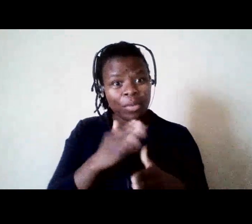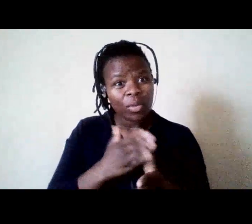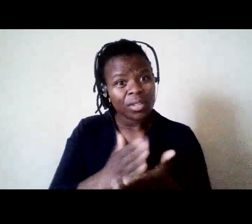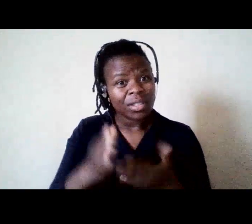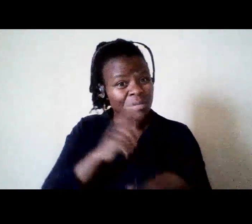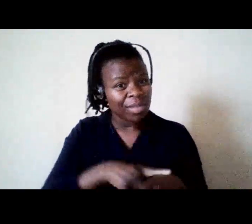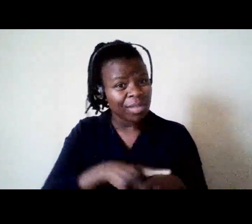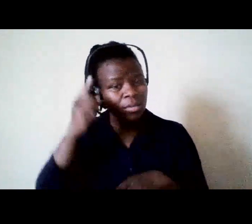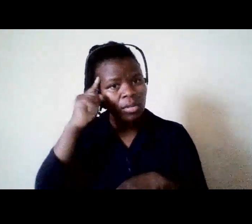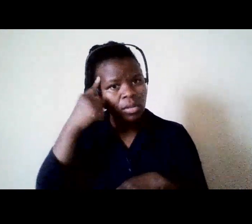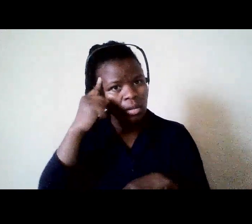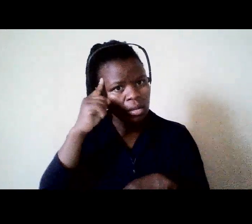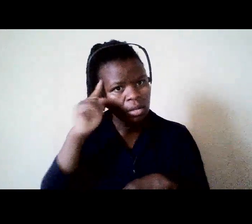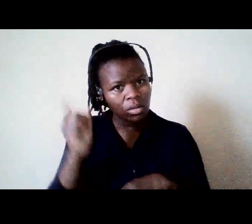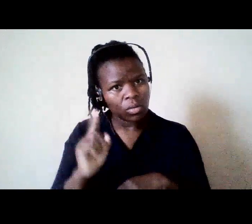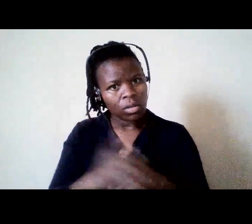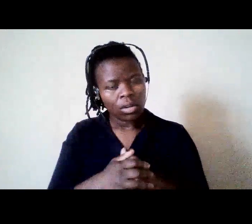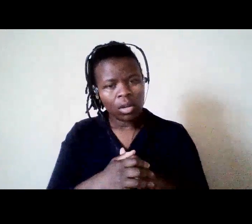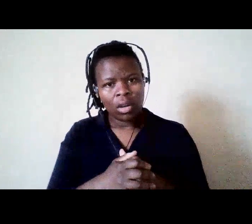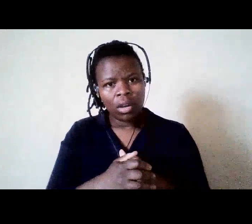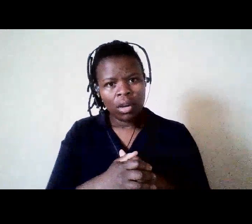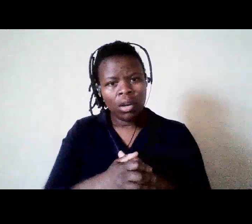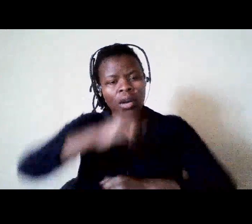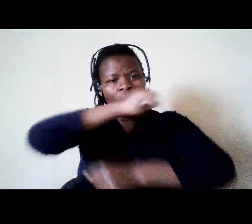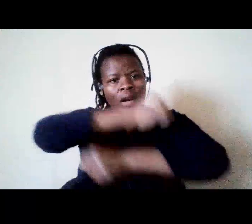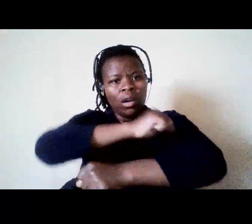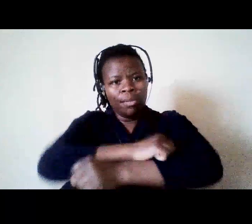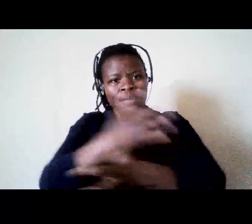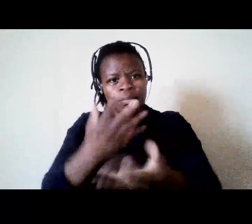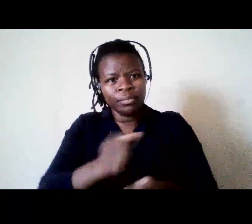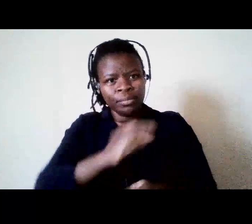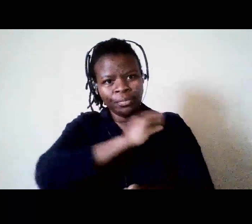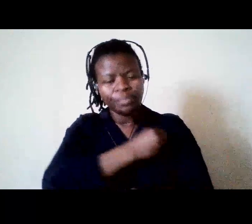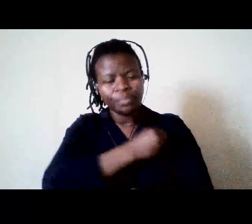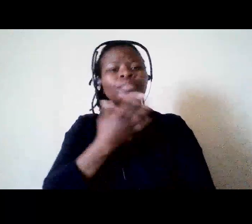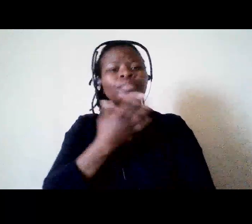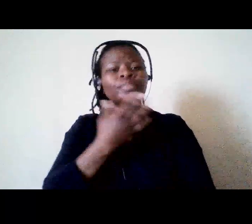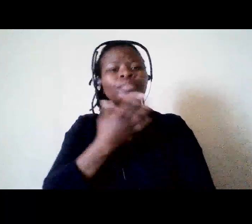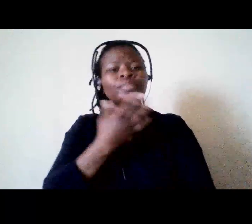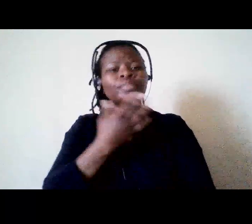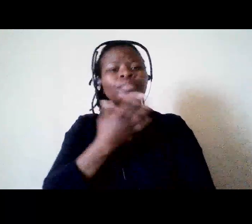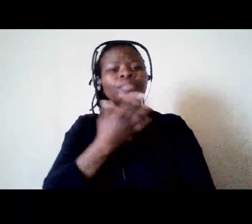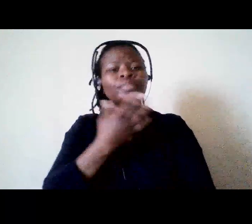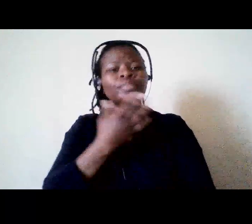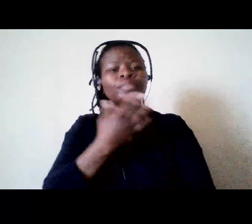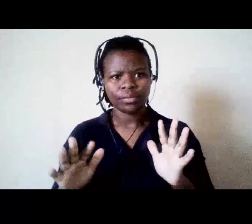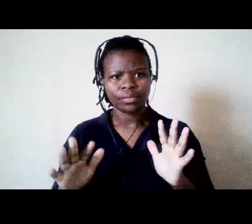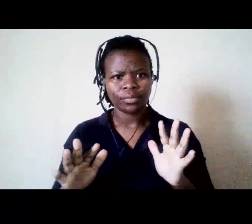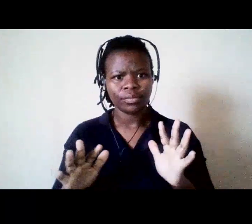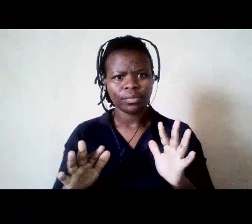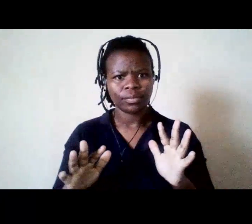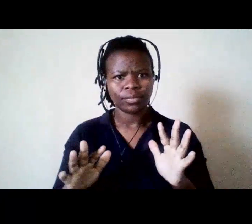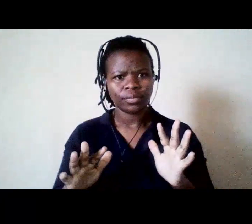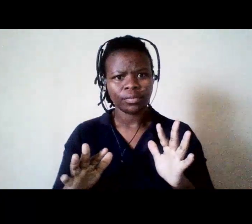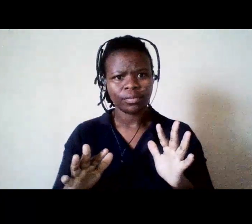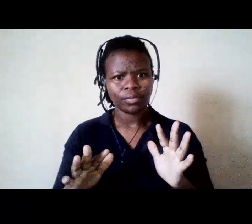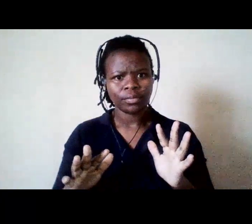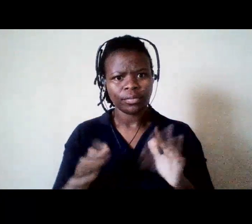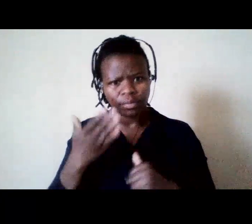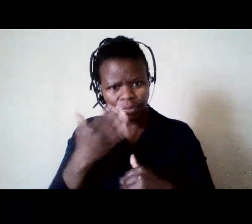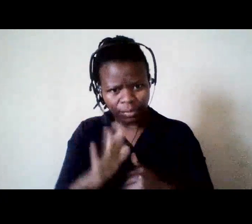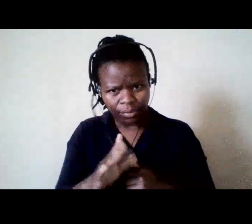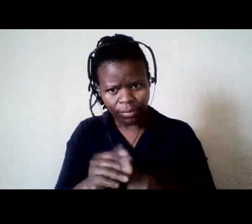the learners with disabilities who finish that school or university must be able to get jobs too, like you and I. It's not enough for them